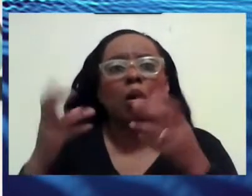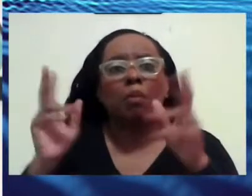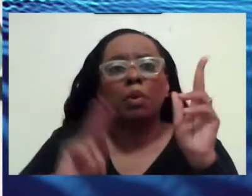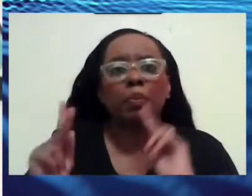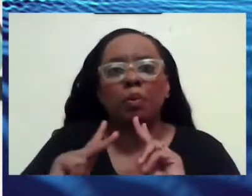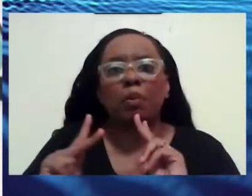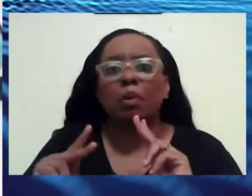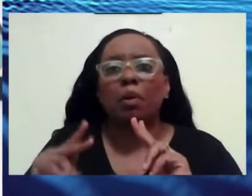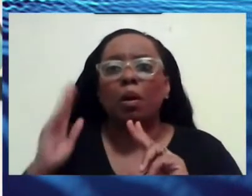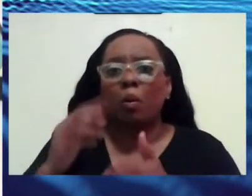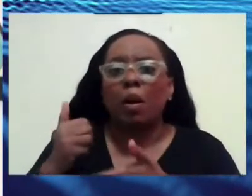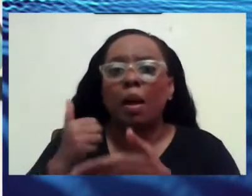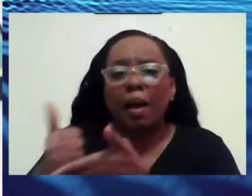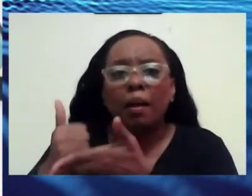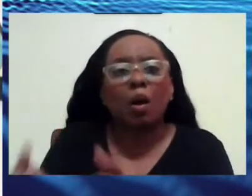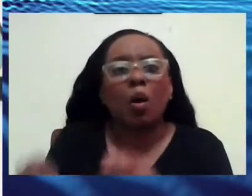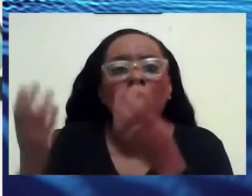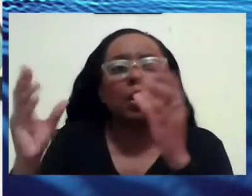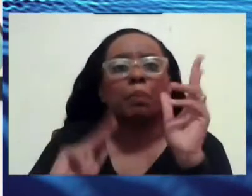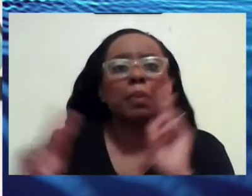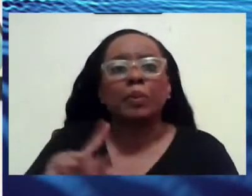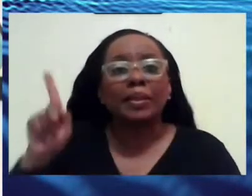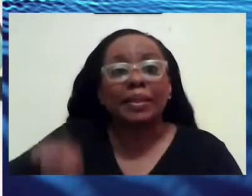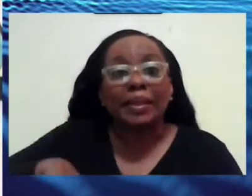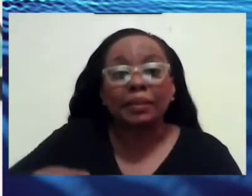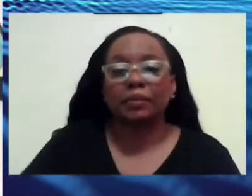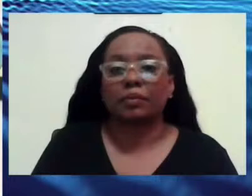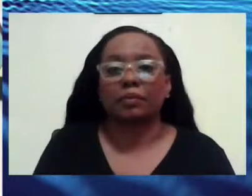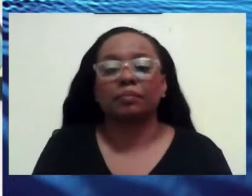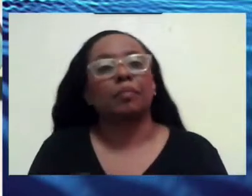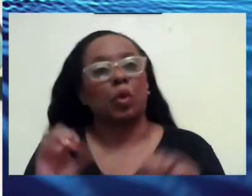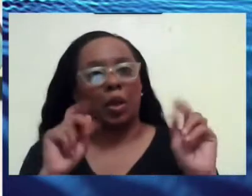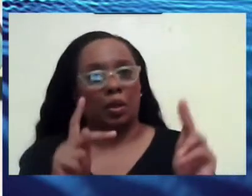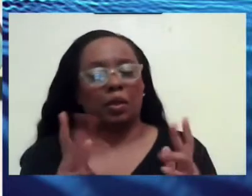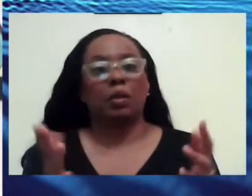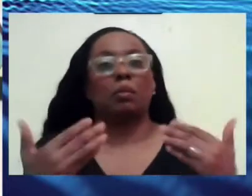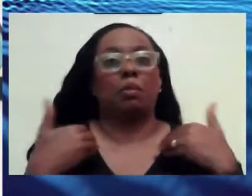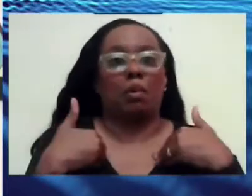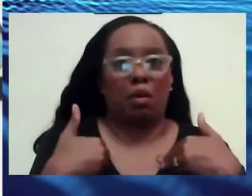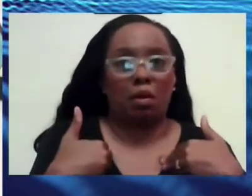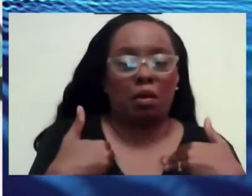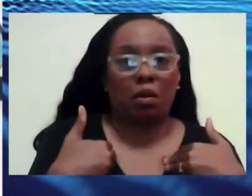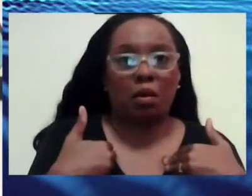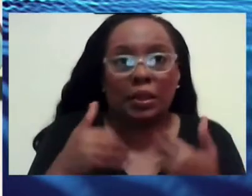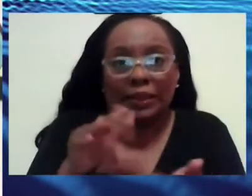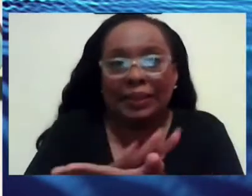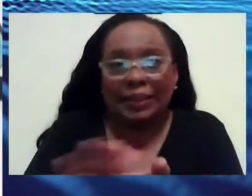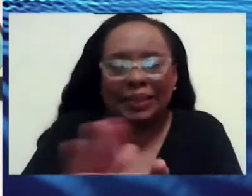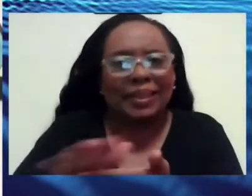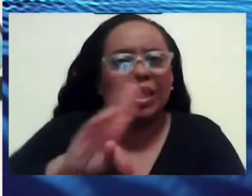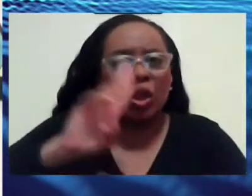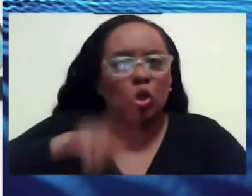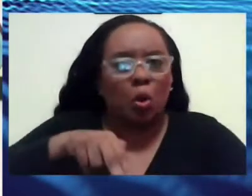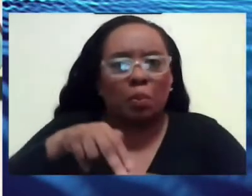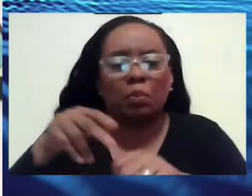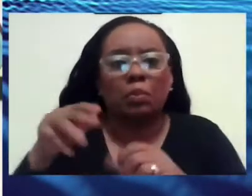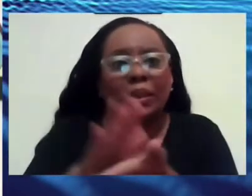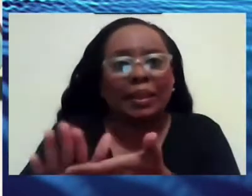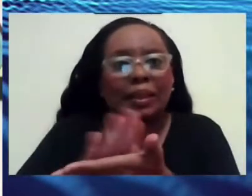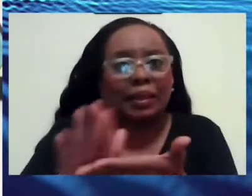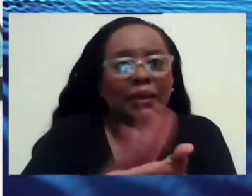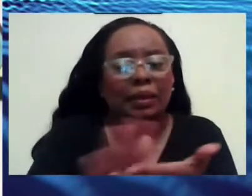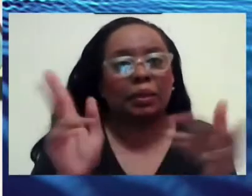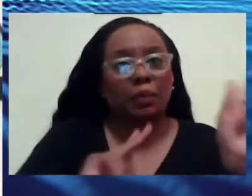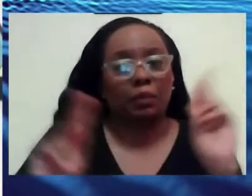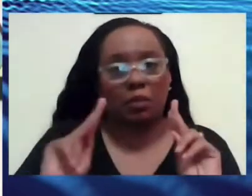I think first of all, Barry, we have obviously ancillary workers at the schools that will do the usual cleaning in preparation for school.